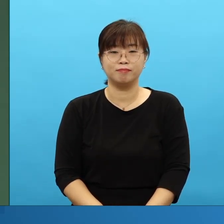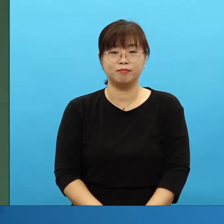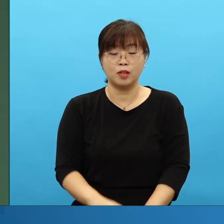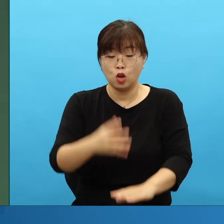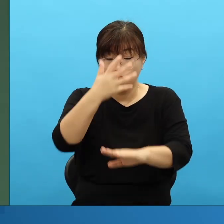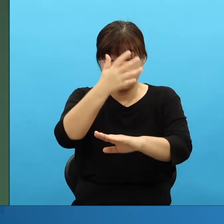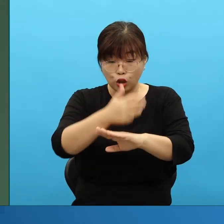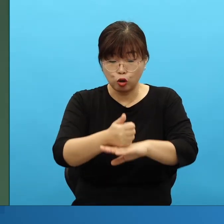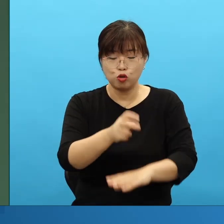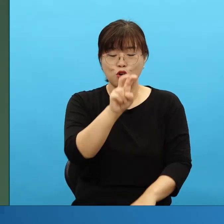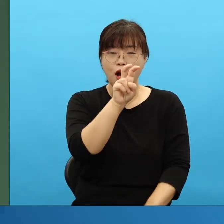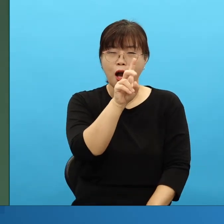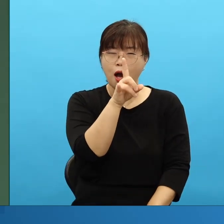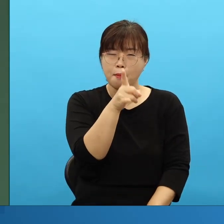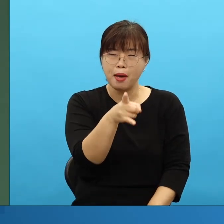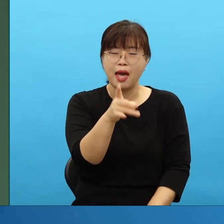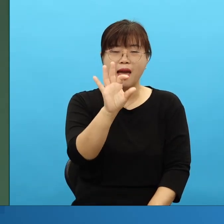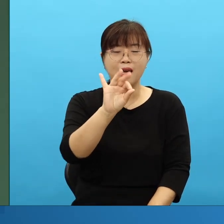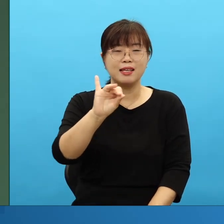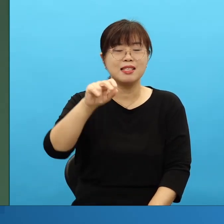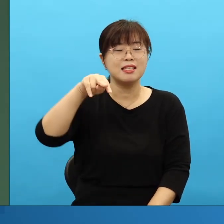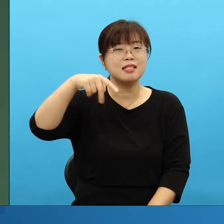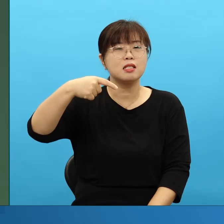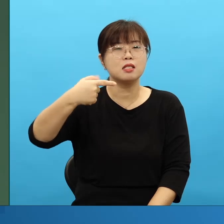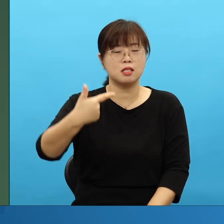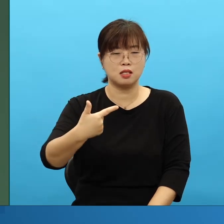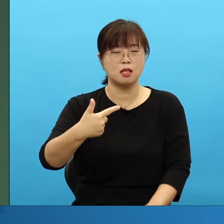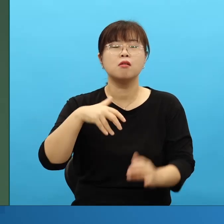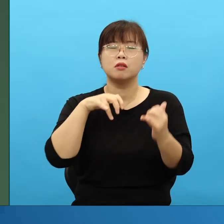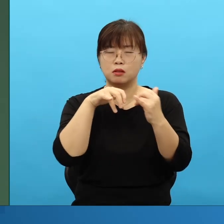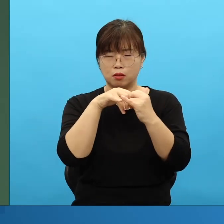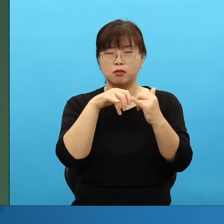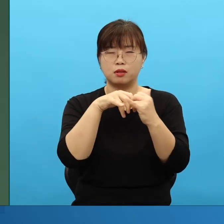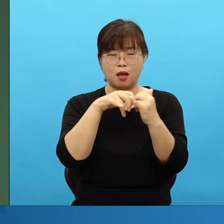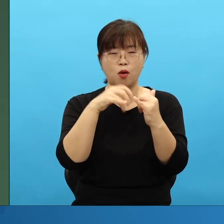And that's why at the end of the day, it's a Masonic warfare.